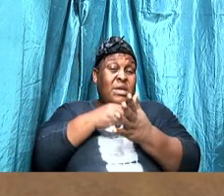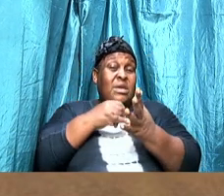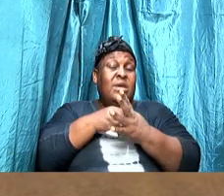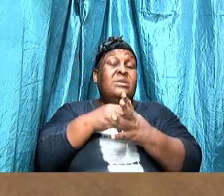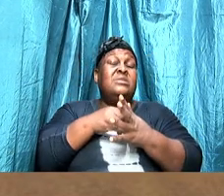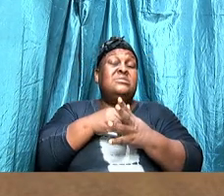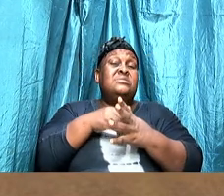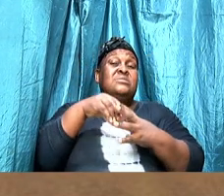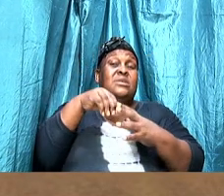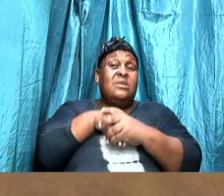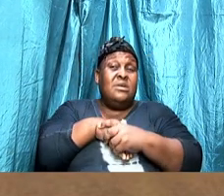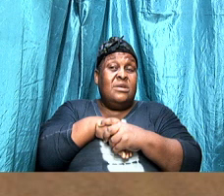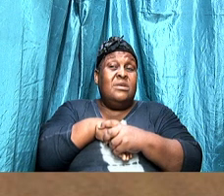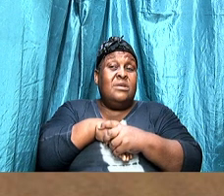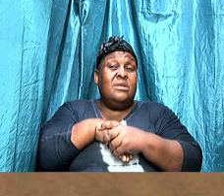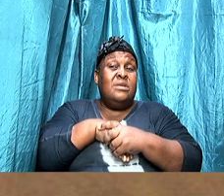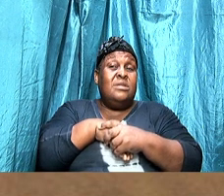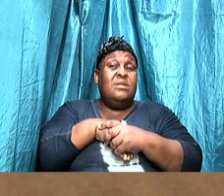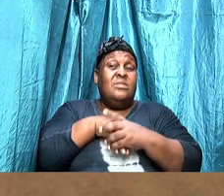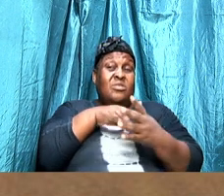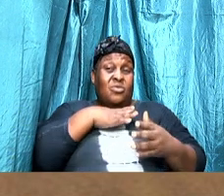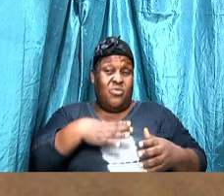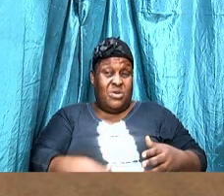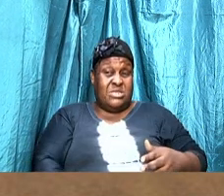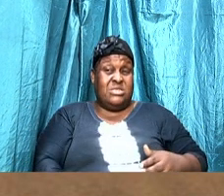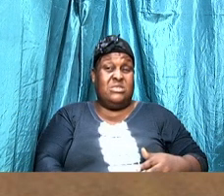He still has a plan